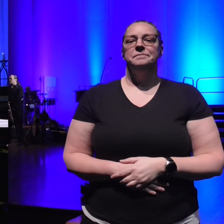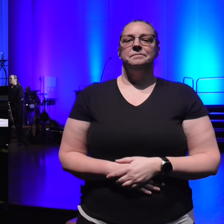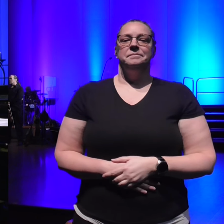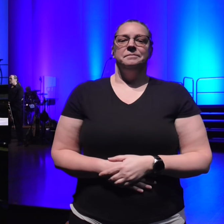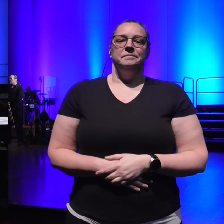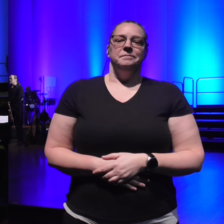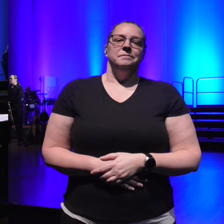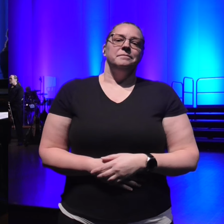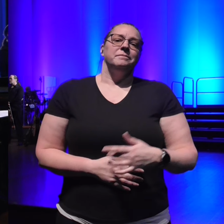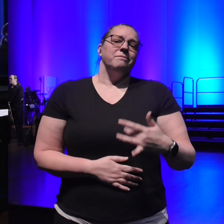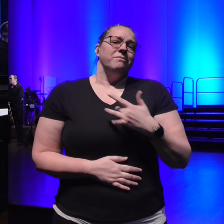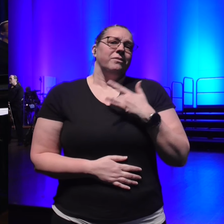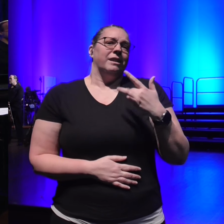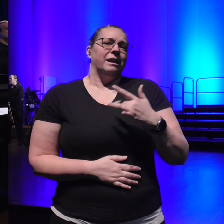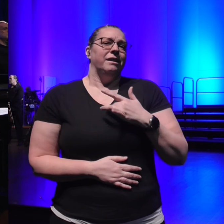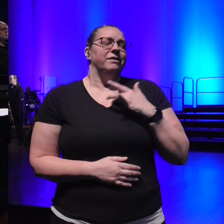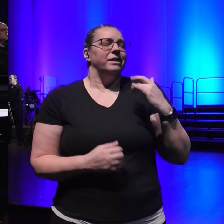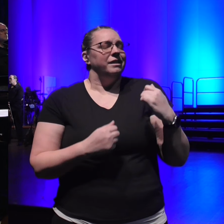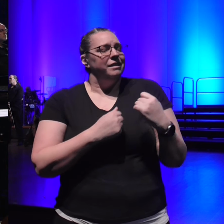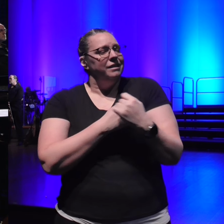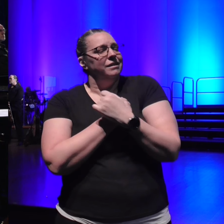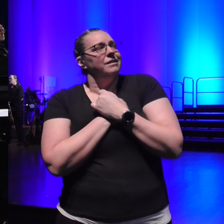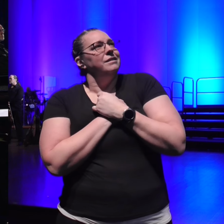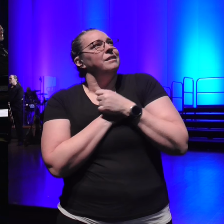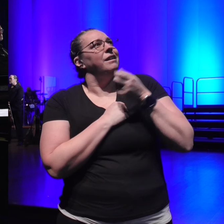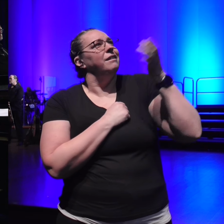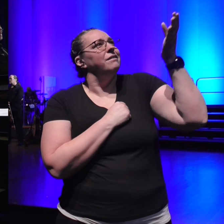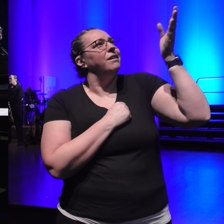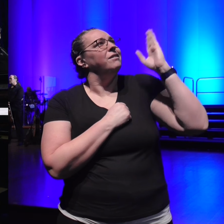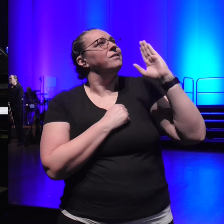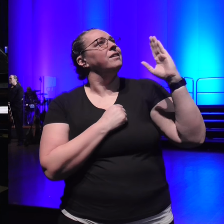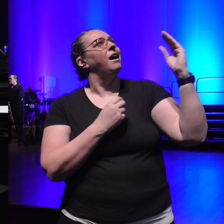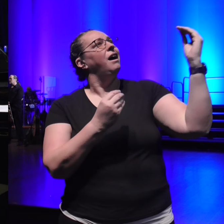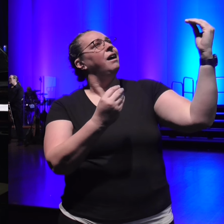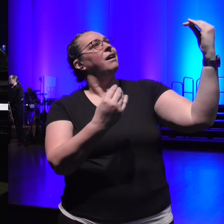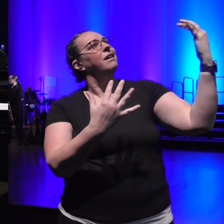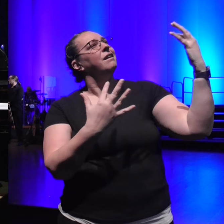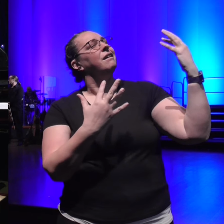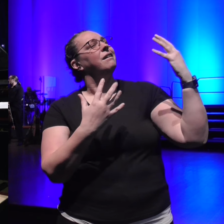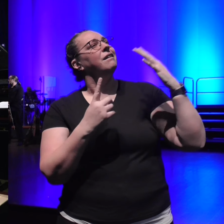I feel the love of God surround me.